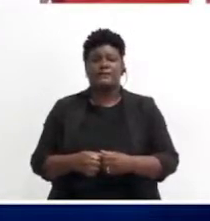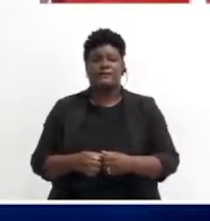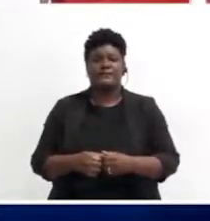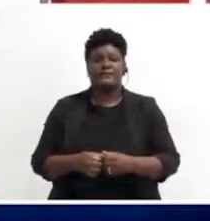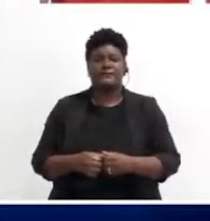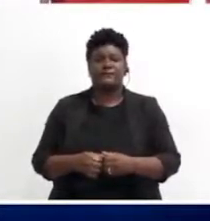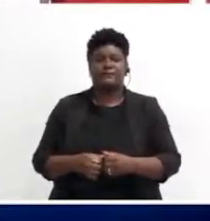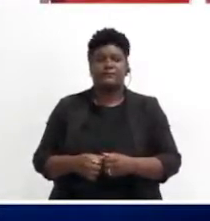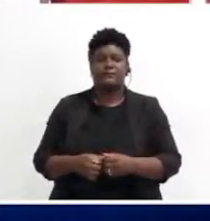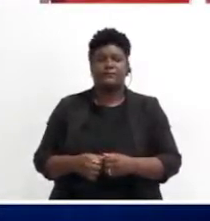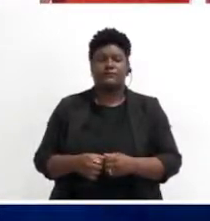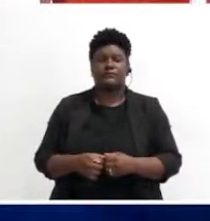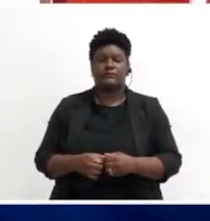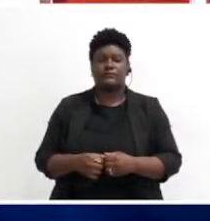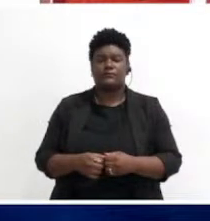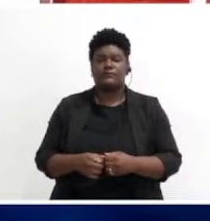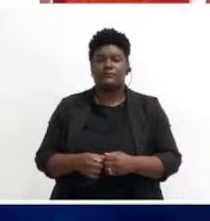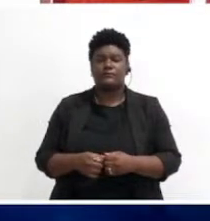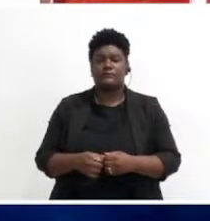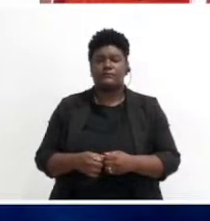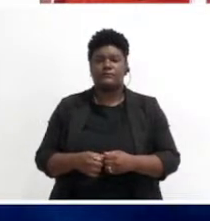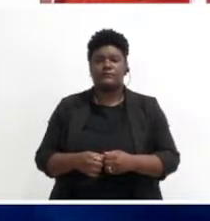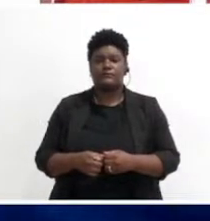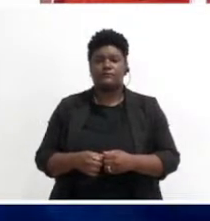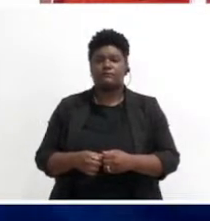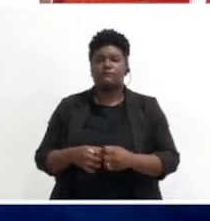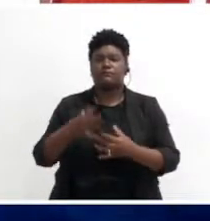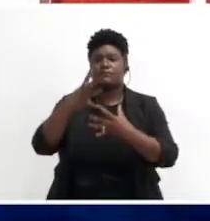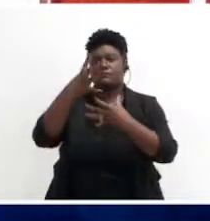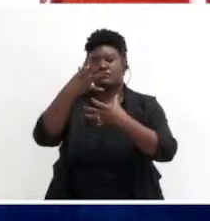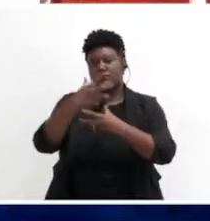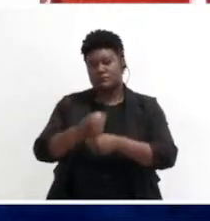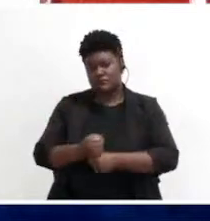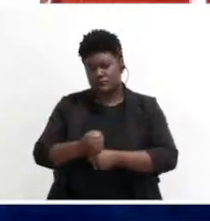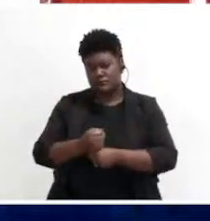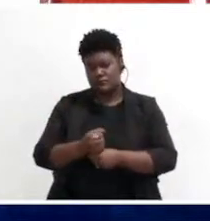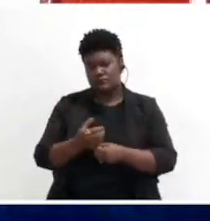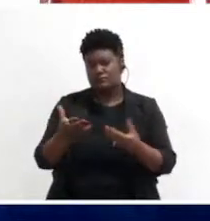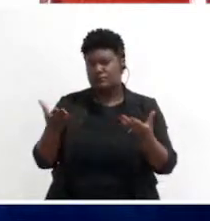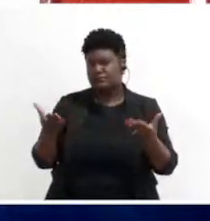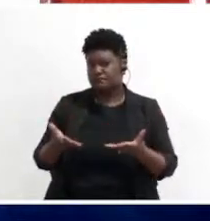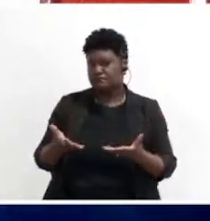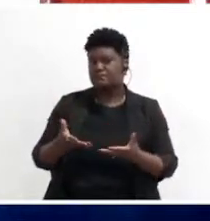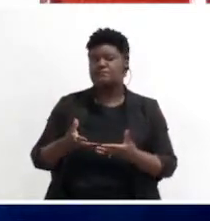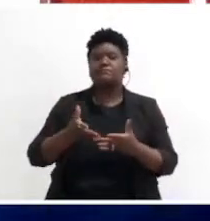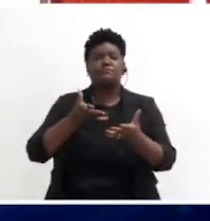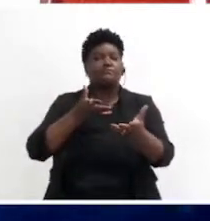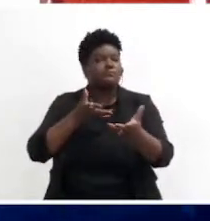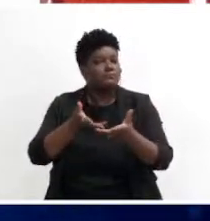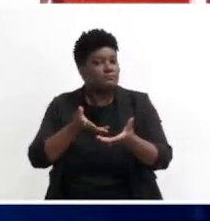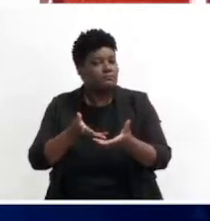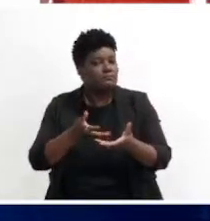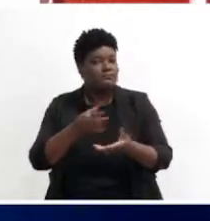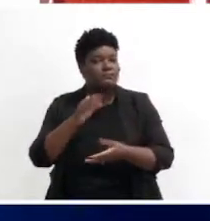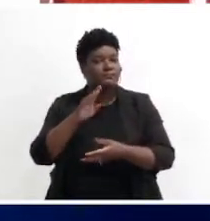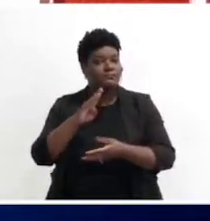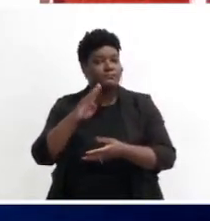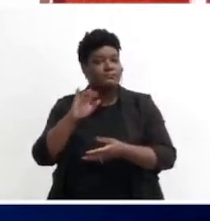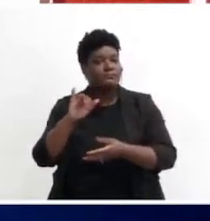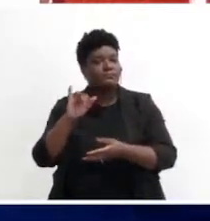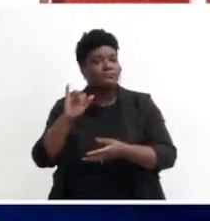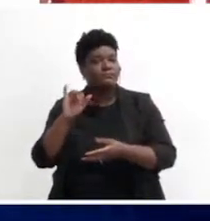So kind of in summary here, really what we're talking about is pitch and density. And